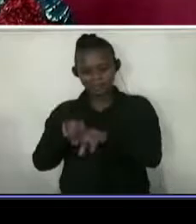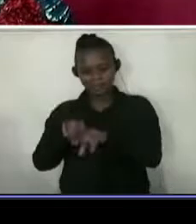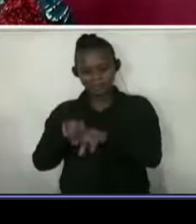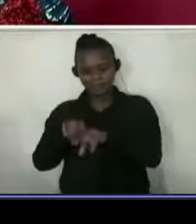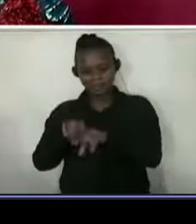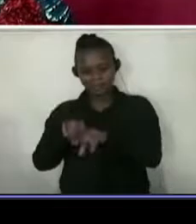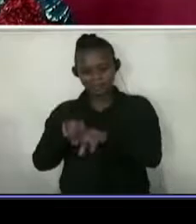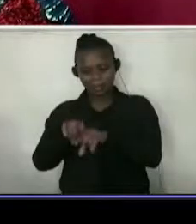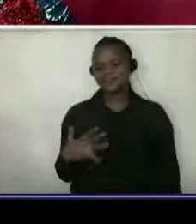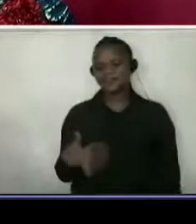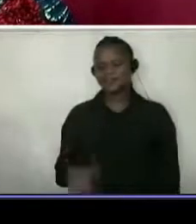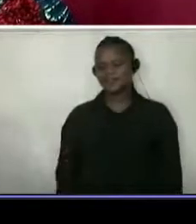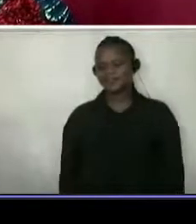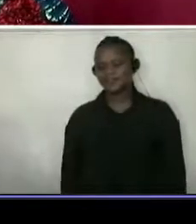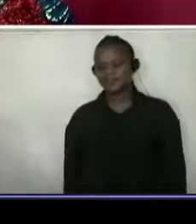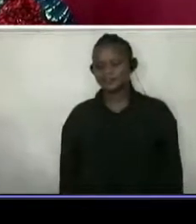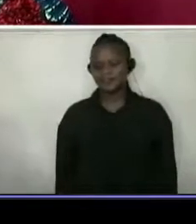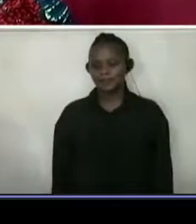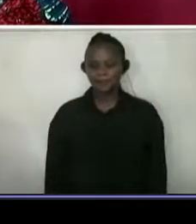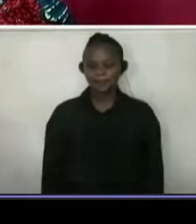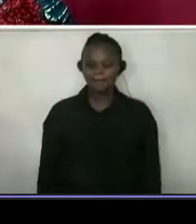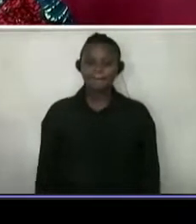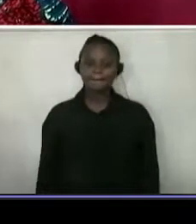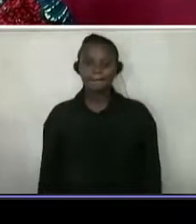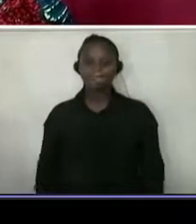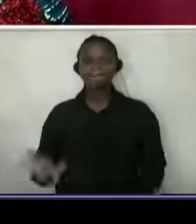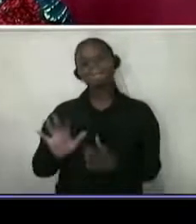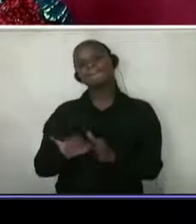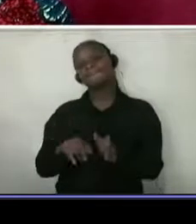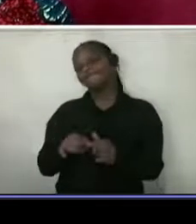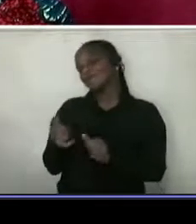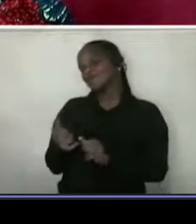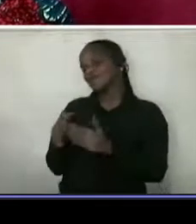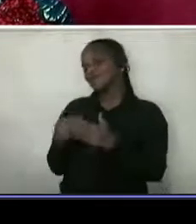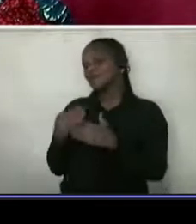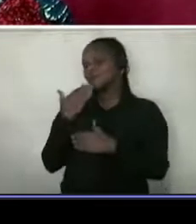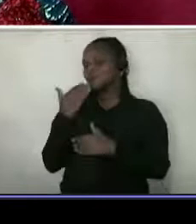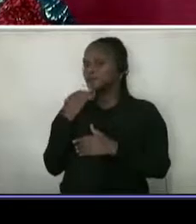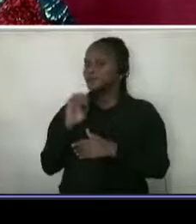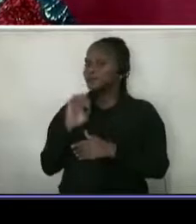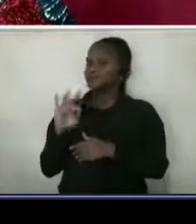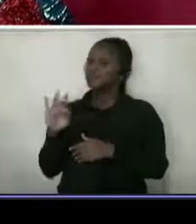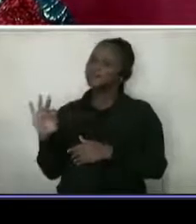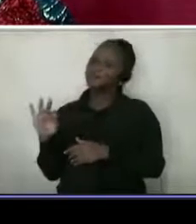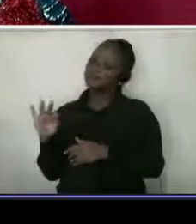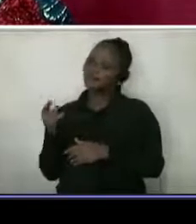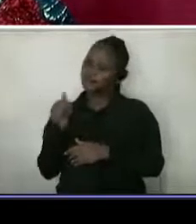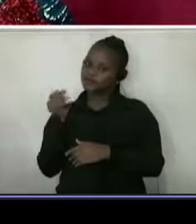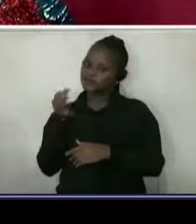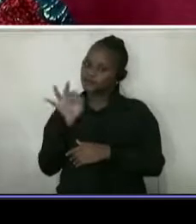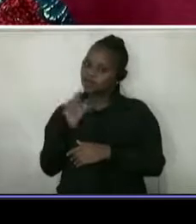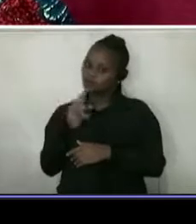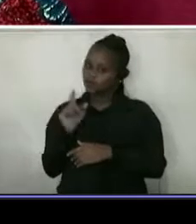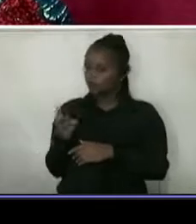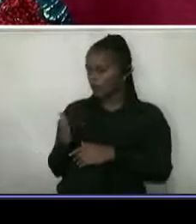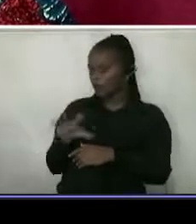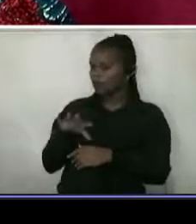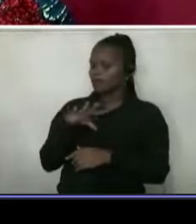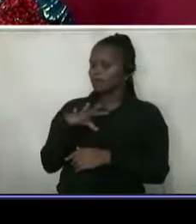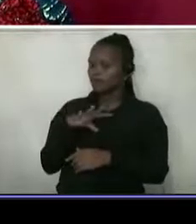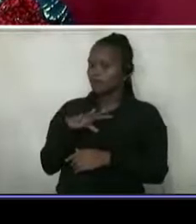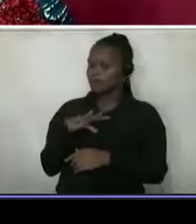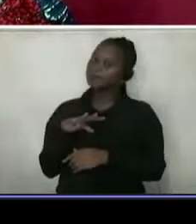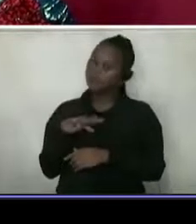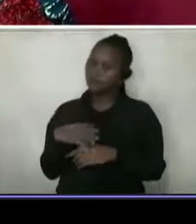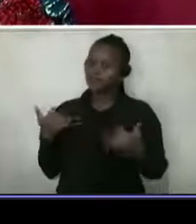The next member is going to be EFF member for 6 minutes. They are not in the house. Now we'll have the Honourable M. Govender